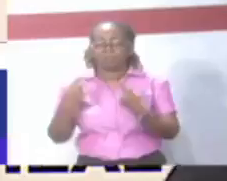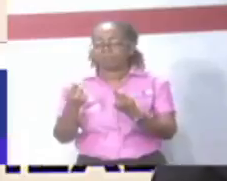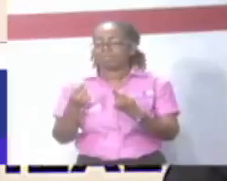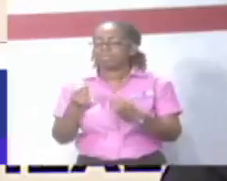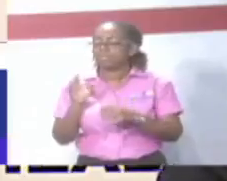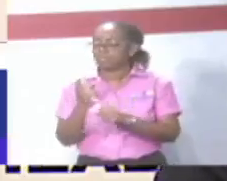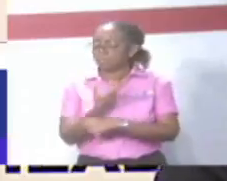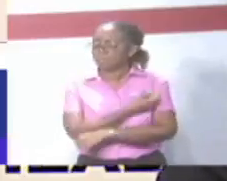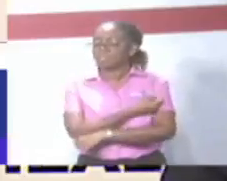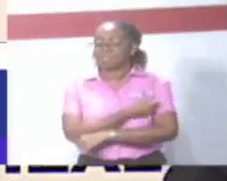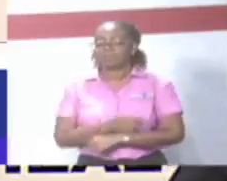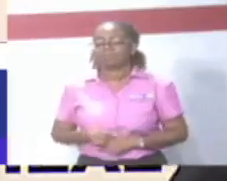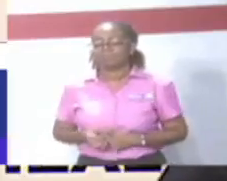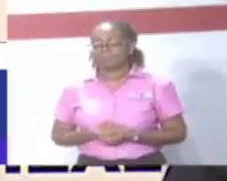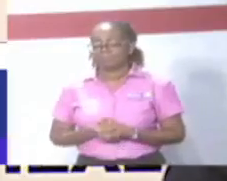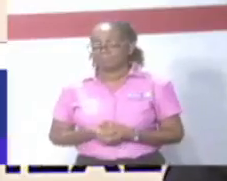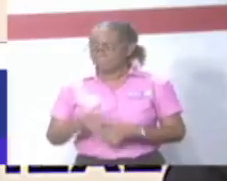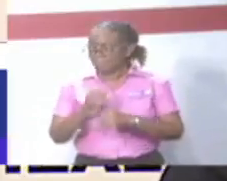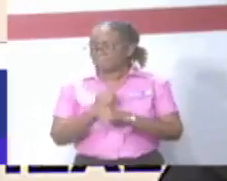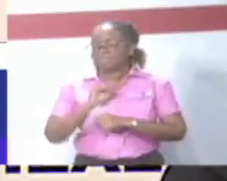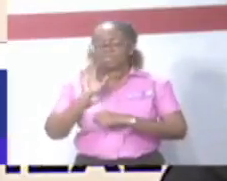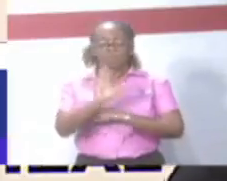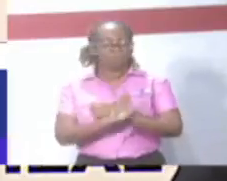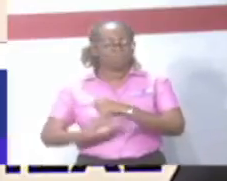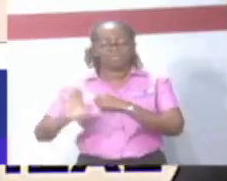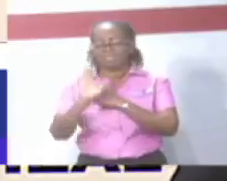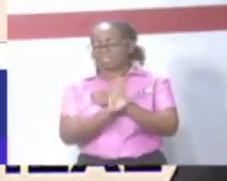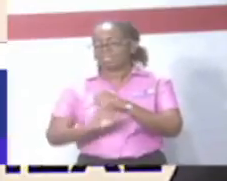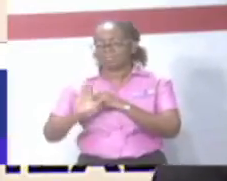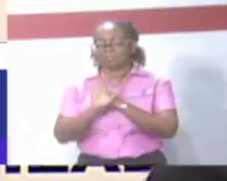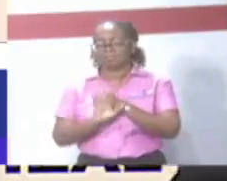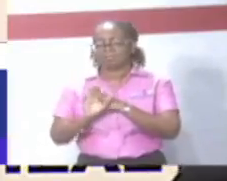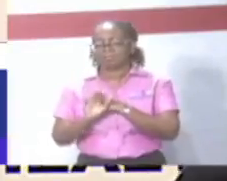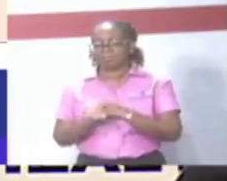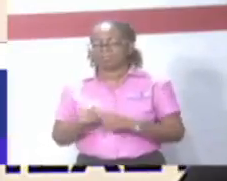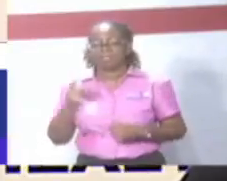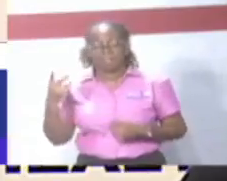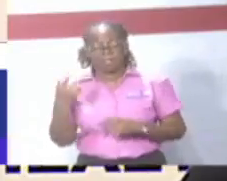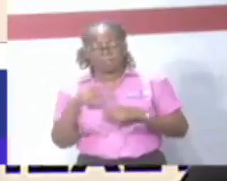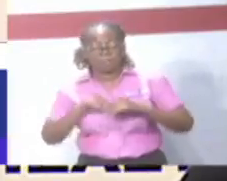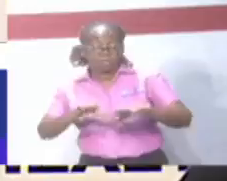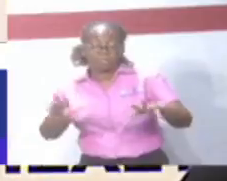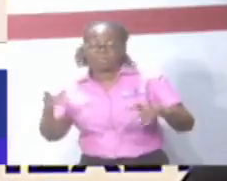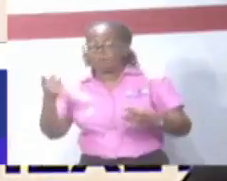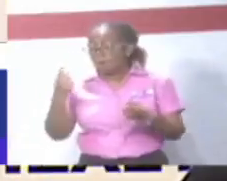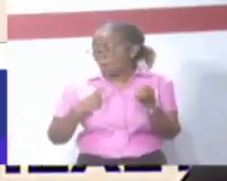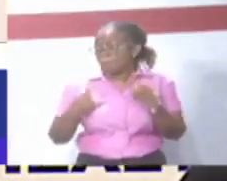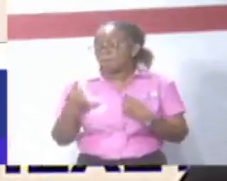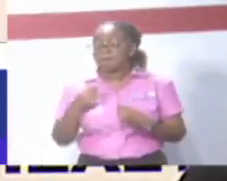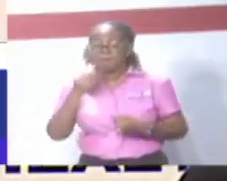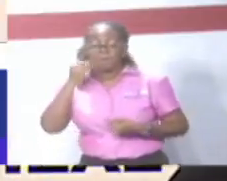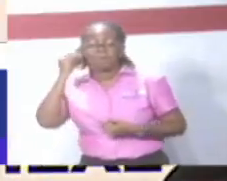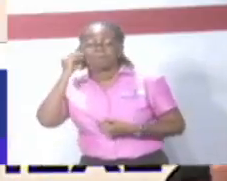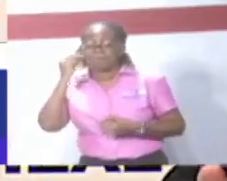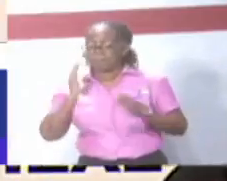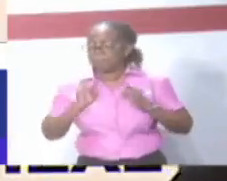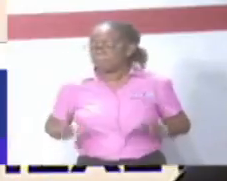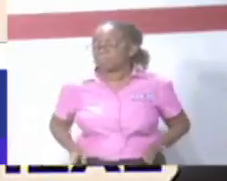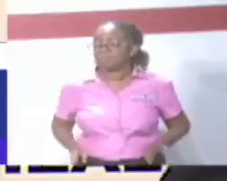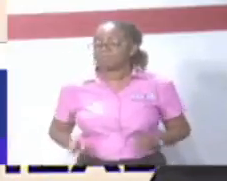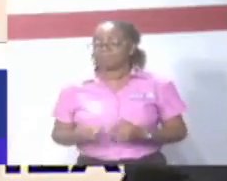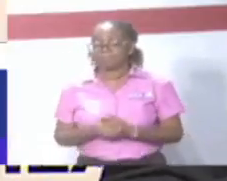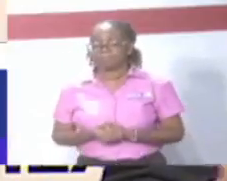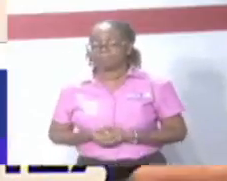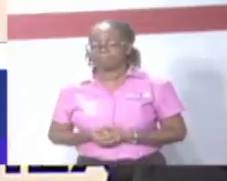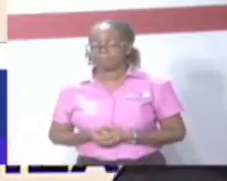that guard dog in your yard. Protect yourself. The virus is coming to knock at your door. You can't hide from it. It's here. The amount of